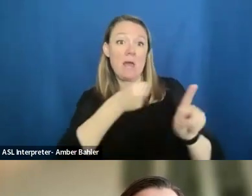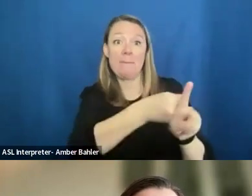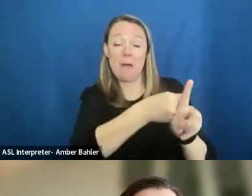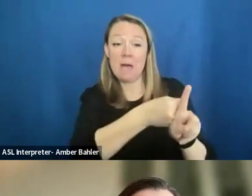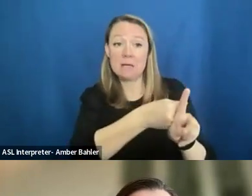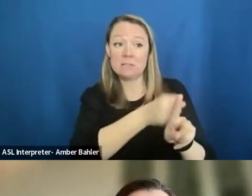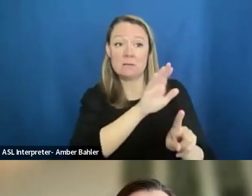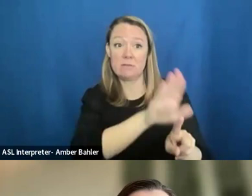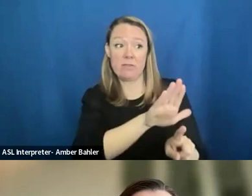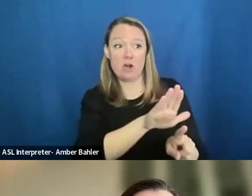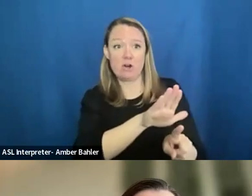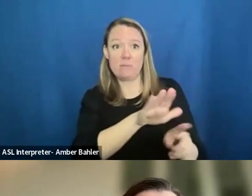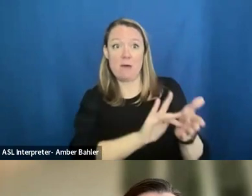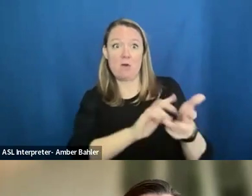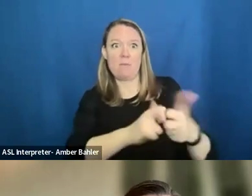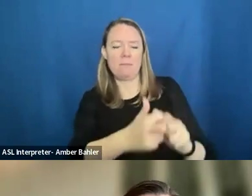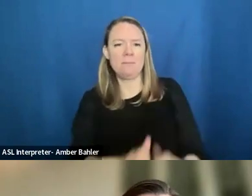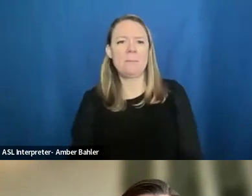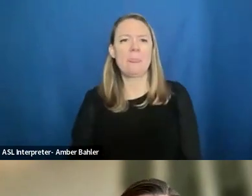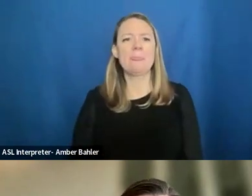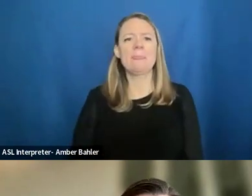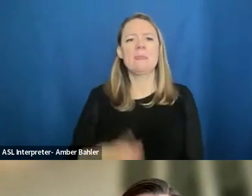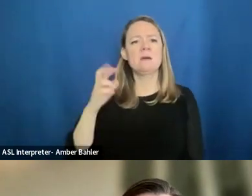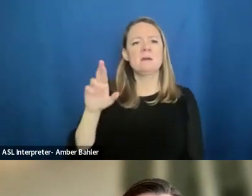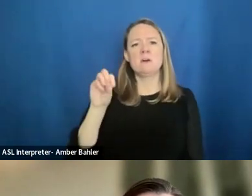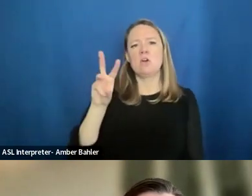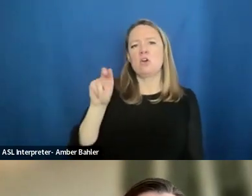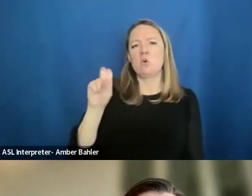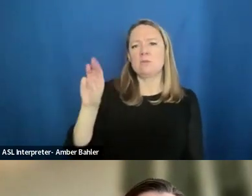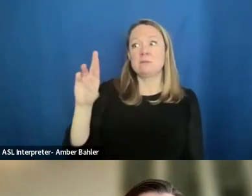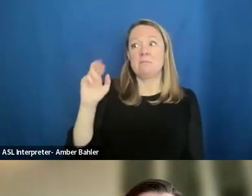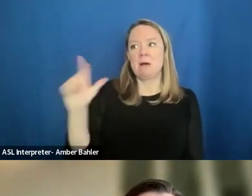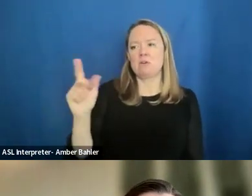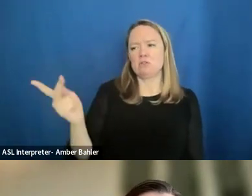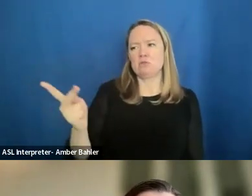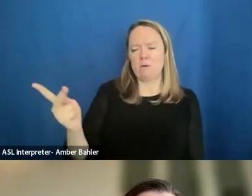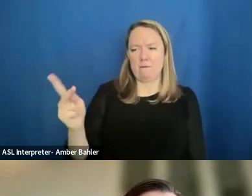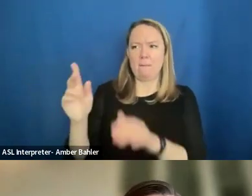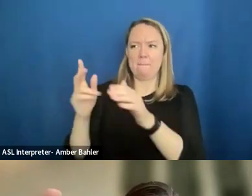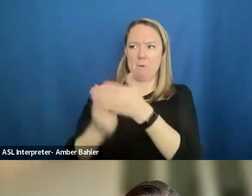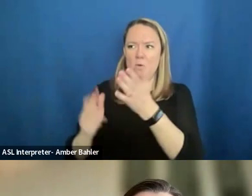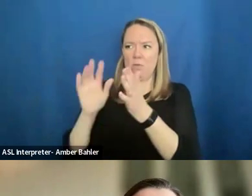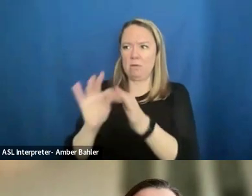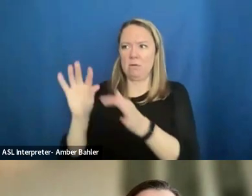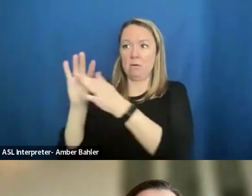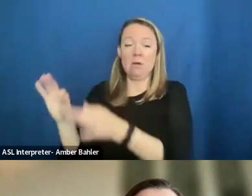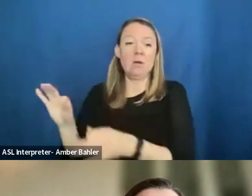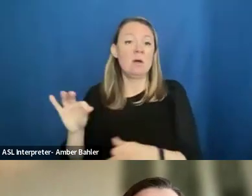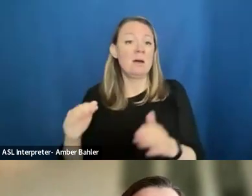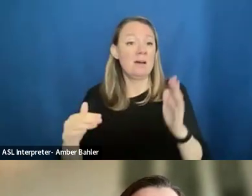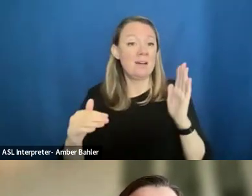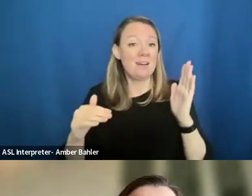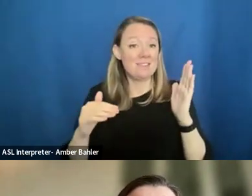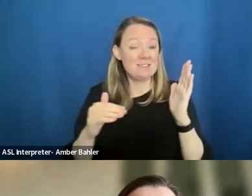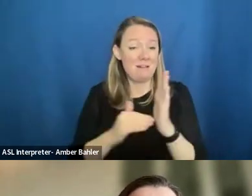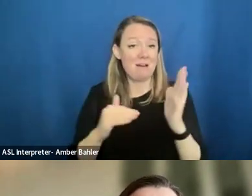I think what I heard Dr. Owens and Michael also say is like, we as healthcare providers need to get comfortable being outside of the walls of